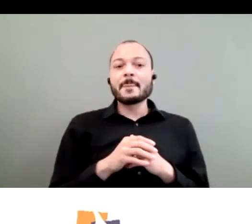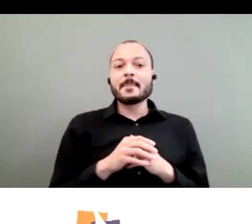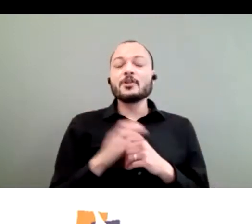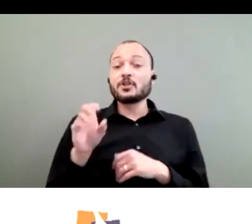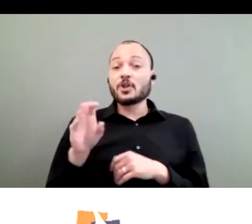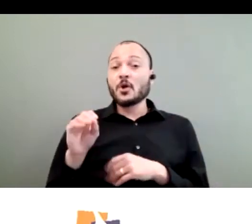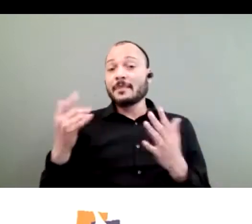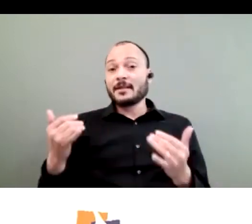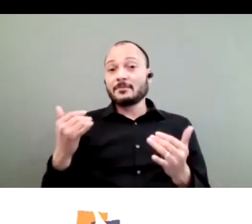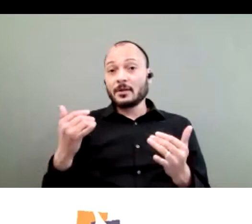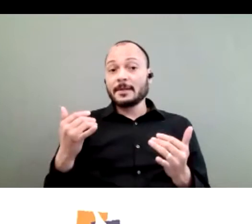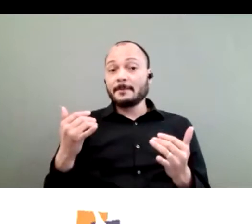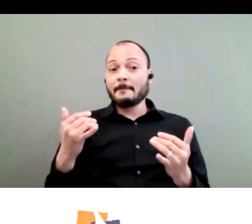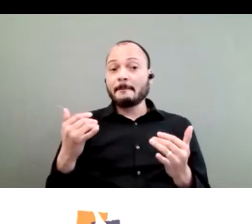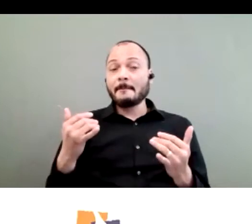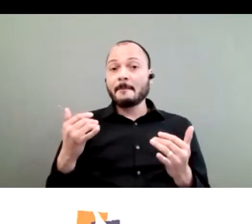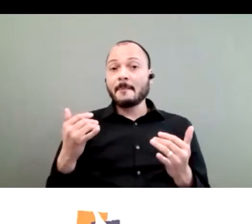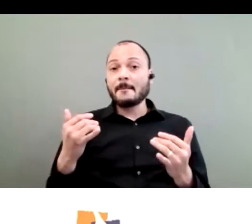point,